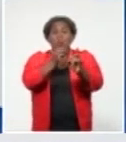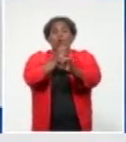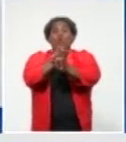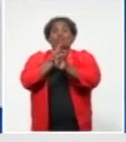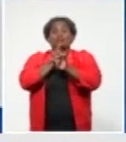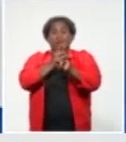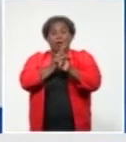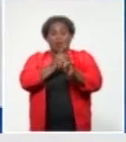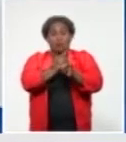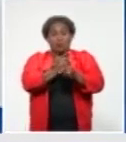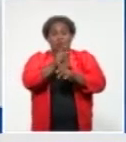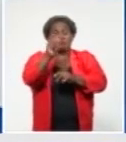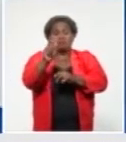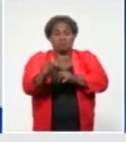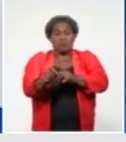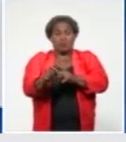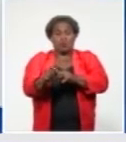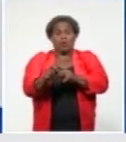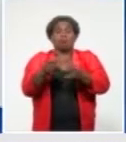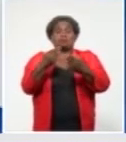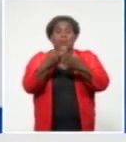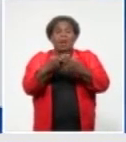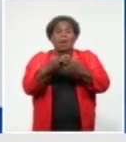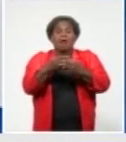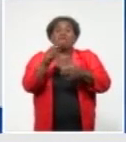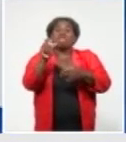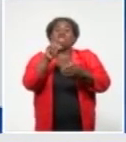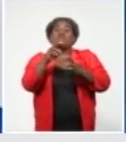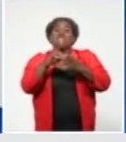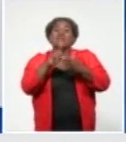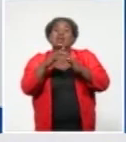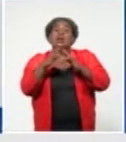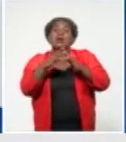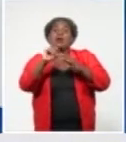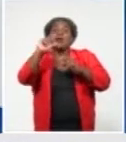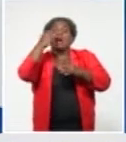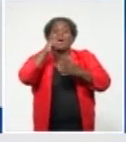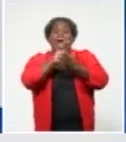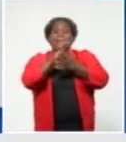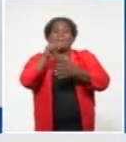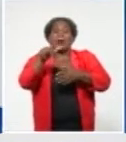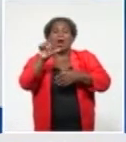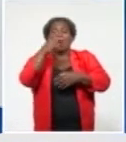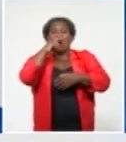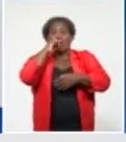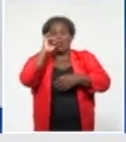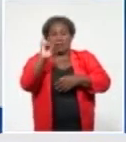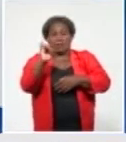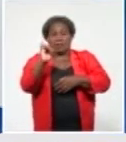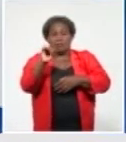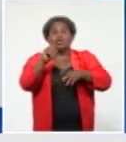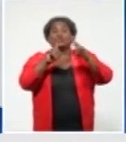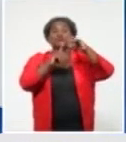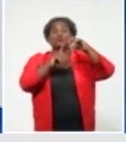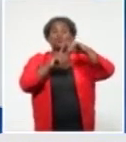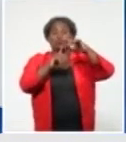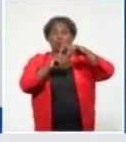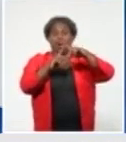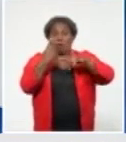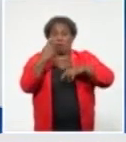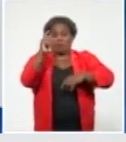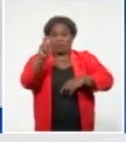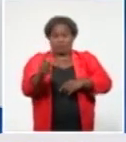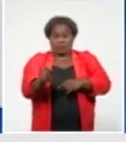is reported as a contact of a previously confirmed case and is from Las Tunas municipality as well. In Havana province,